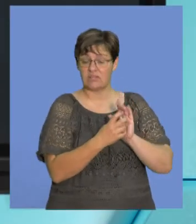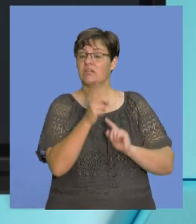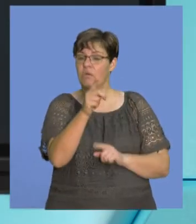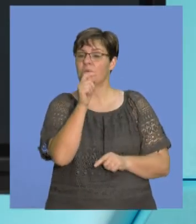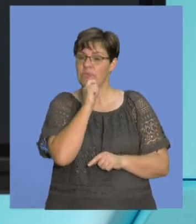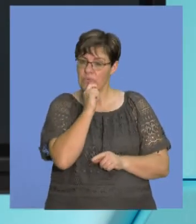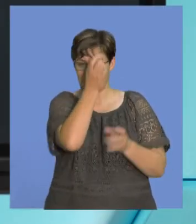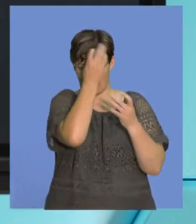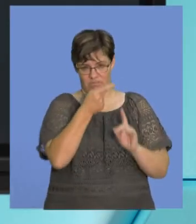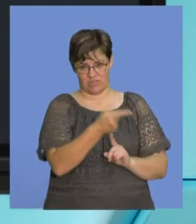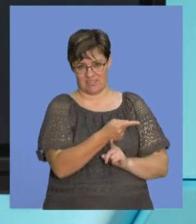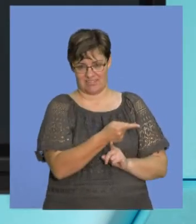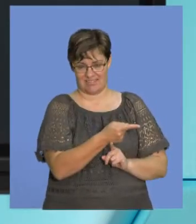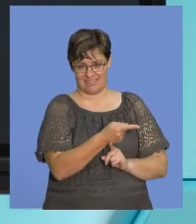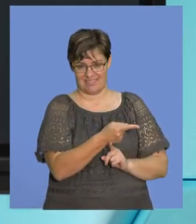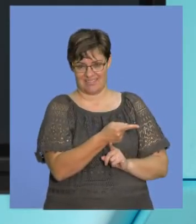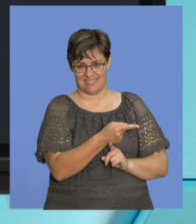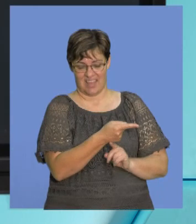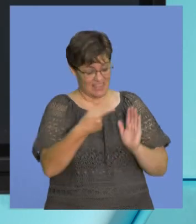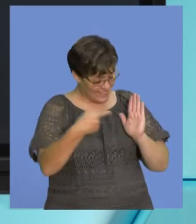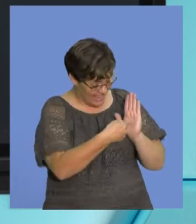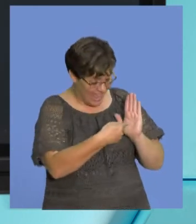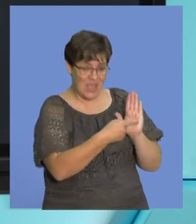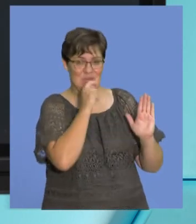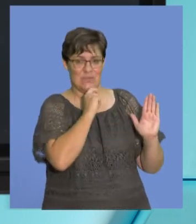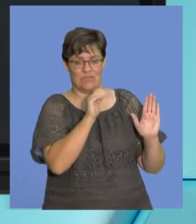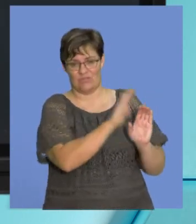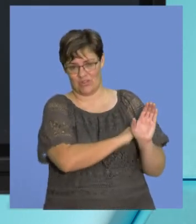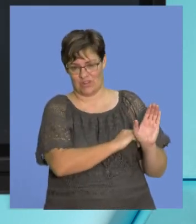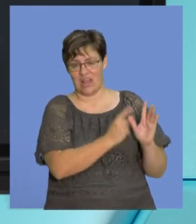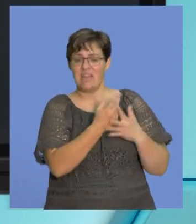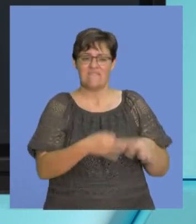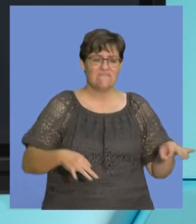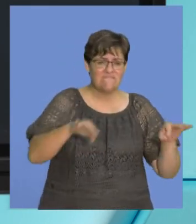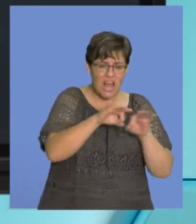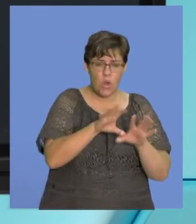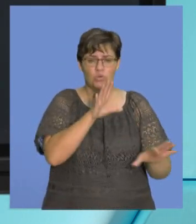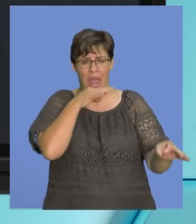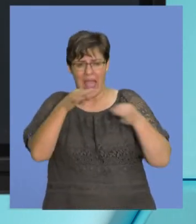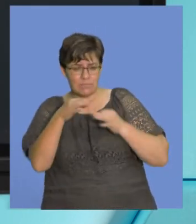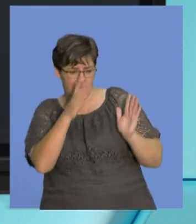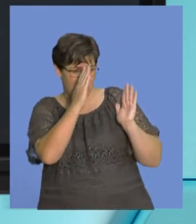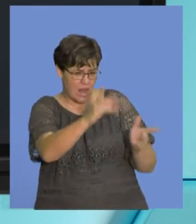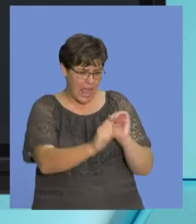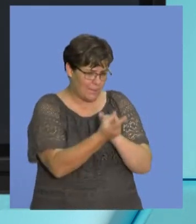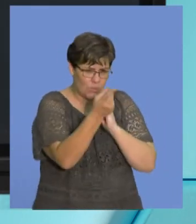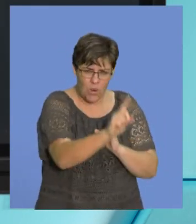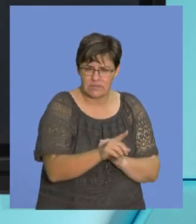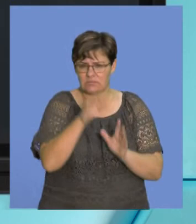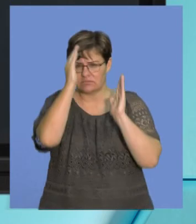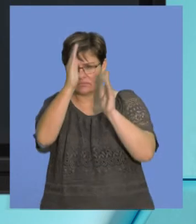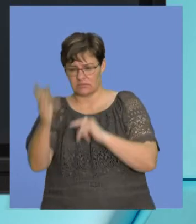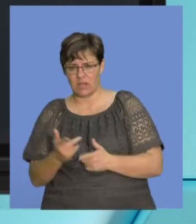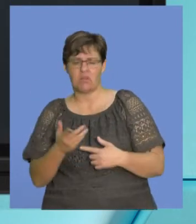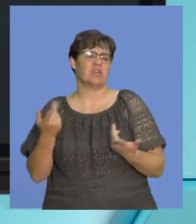graph, it is important that you use the information from the graph and values to explain the